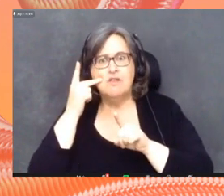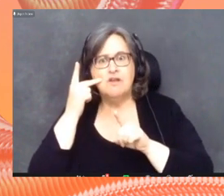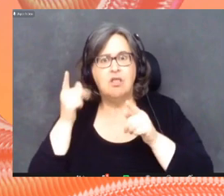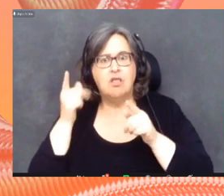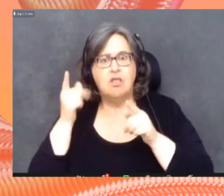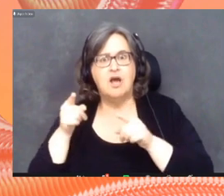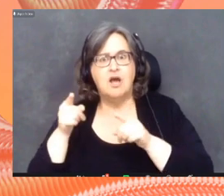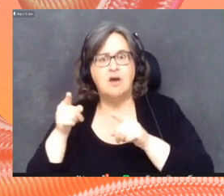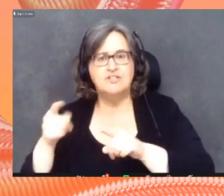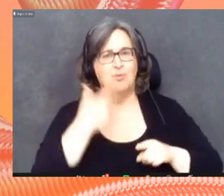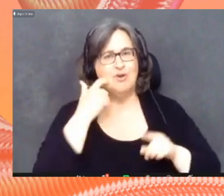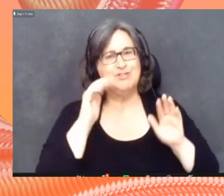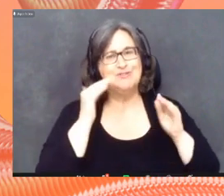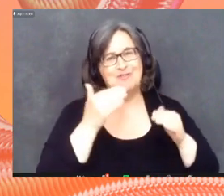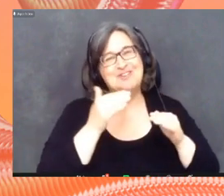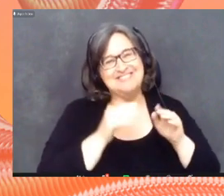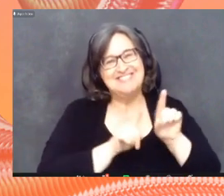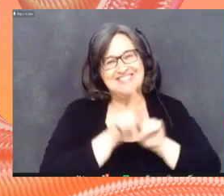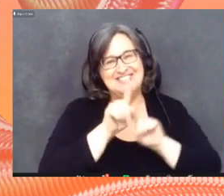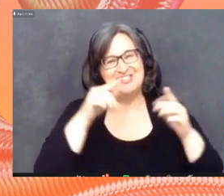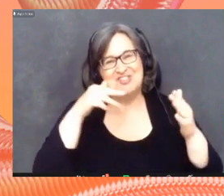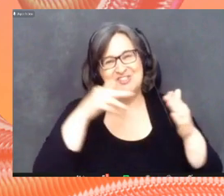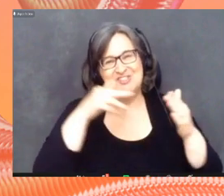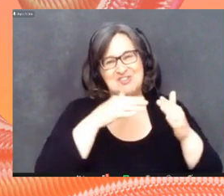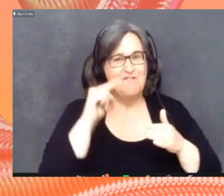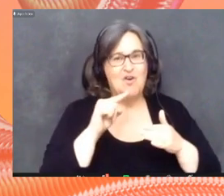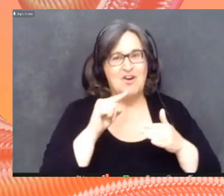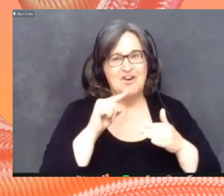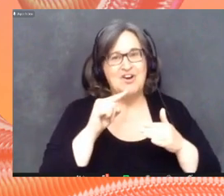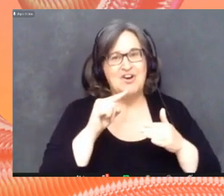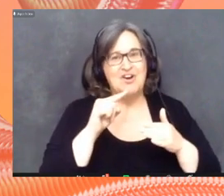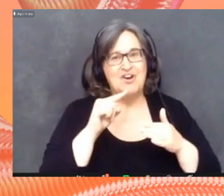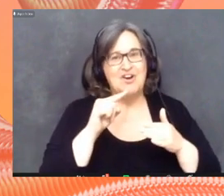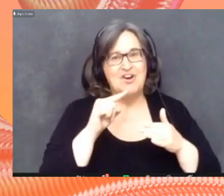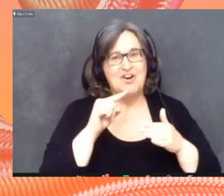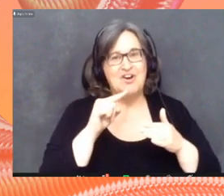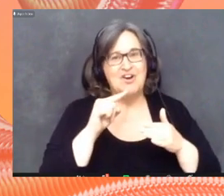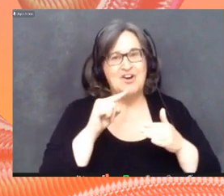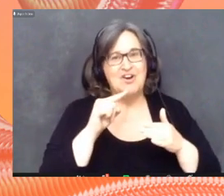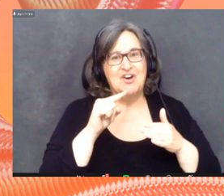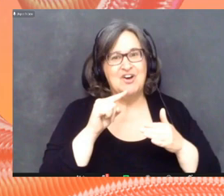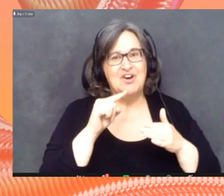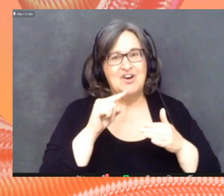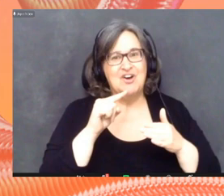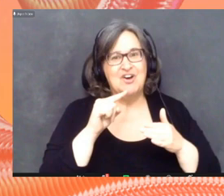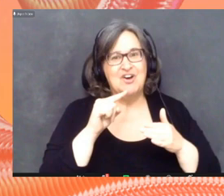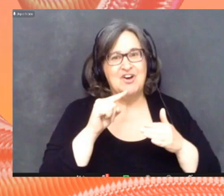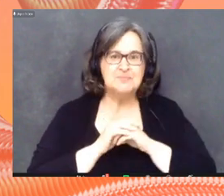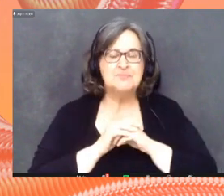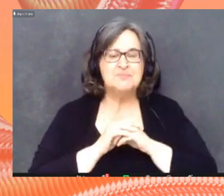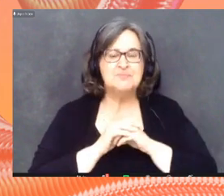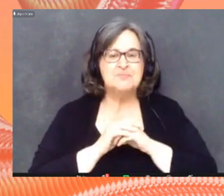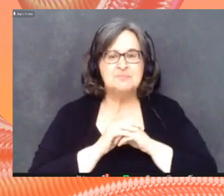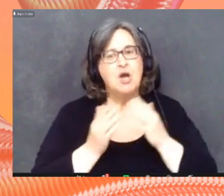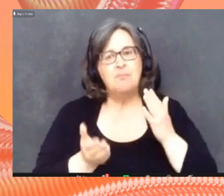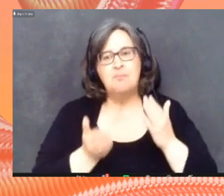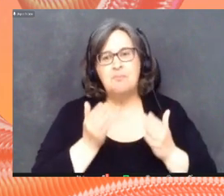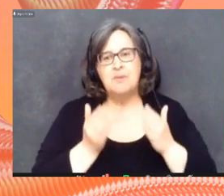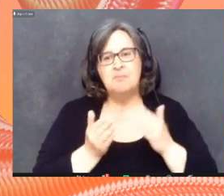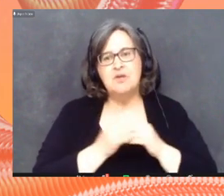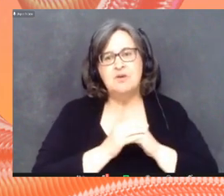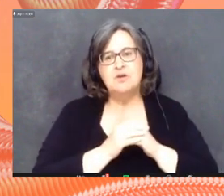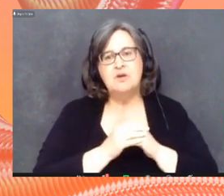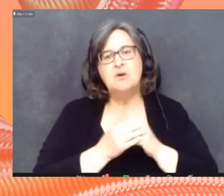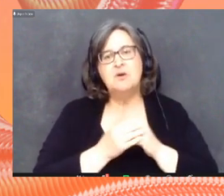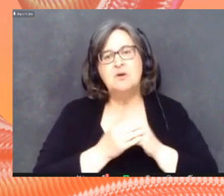spent time looking at the astrology of the election coming. And, so maybe the question, maybe the right